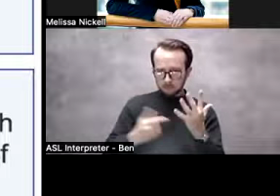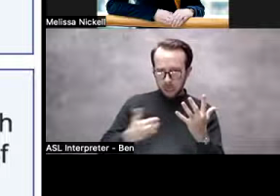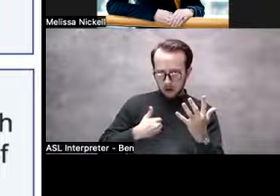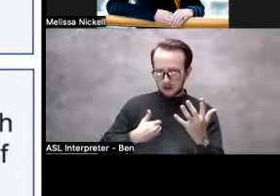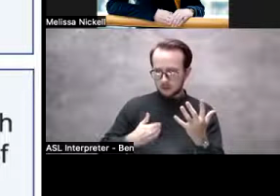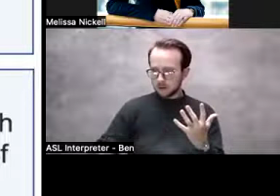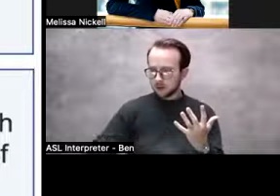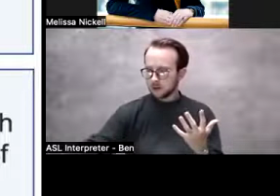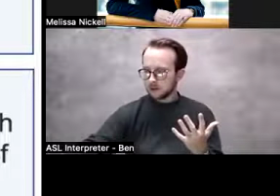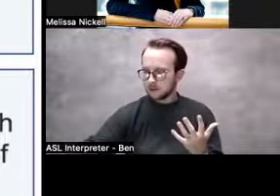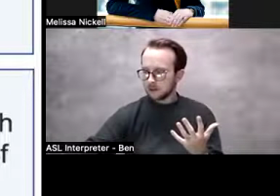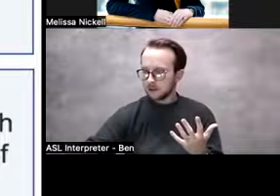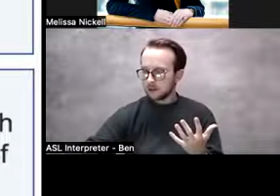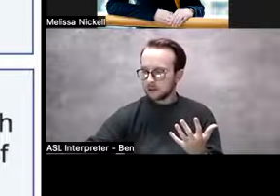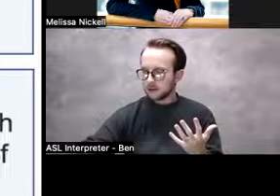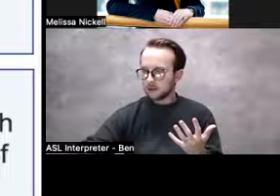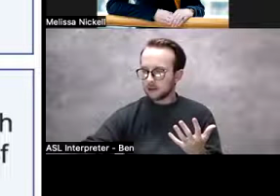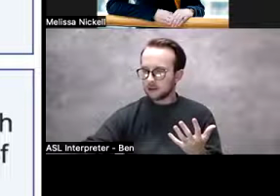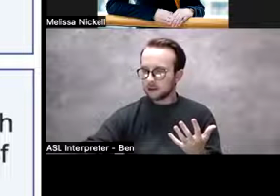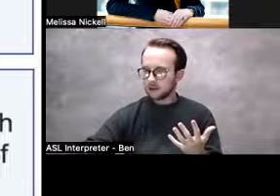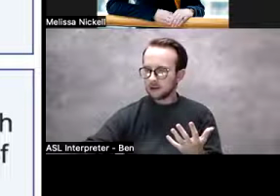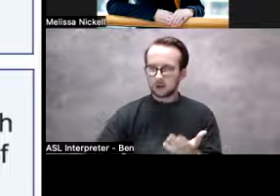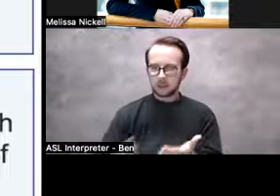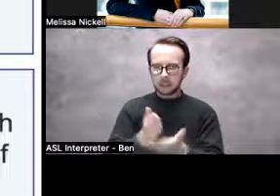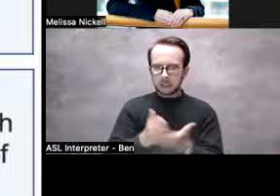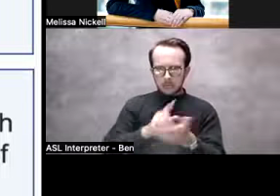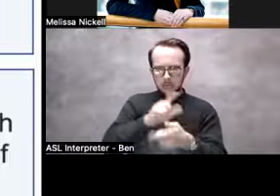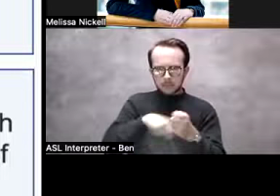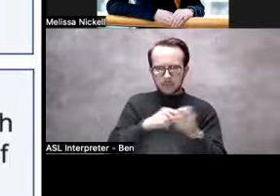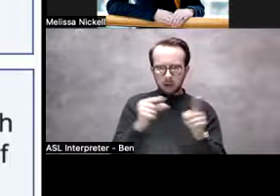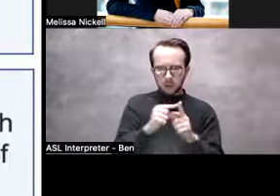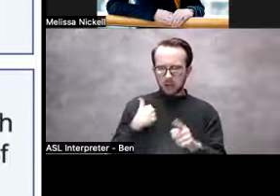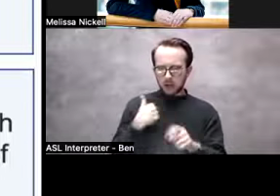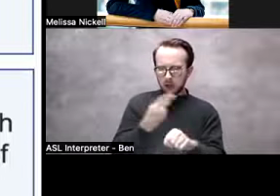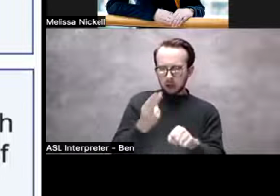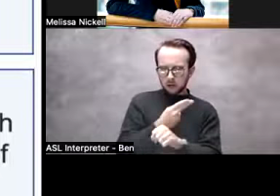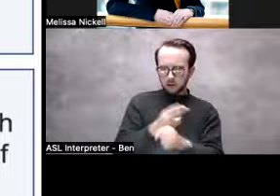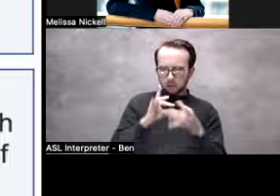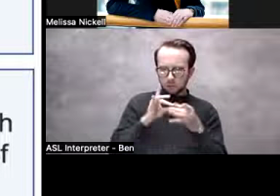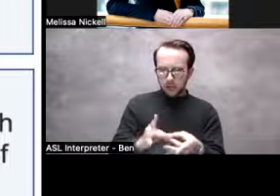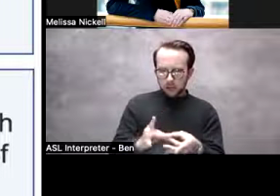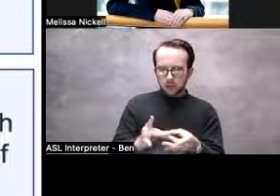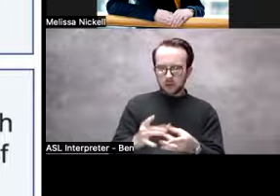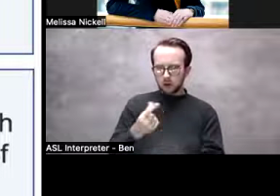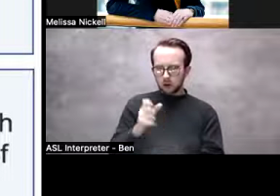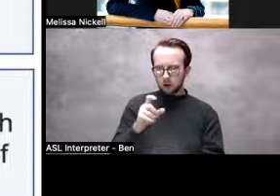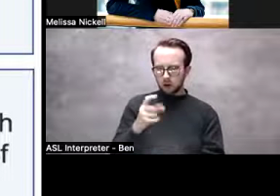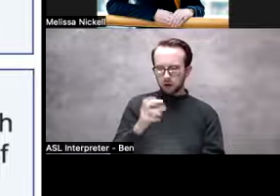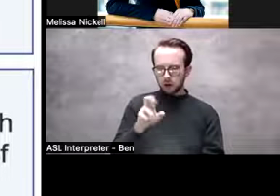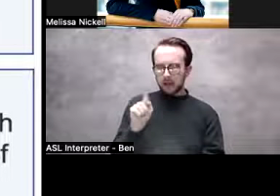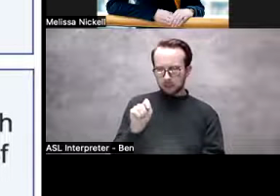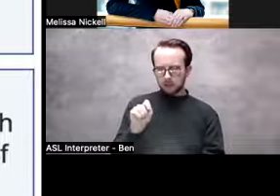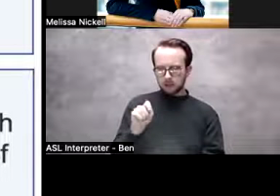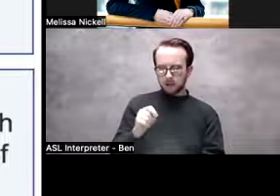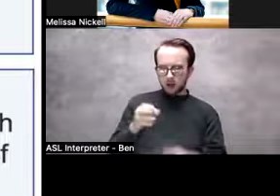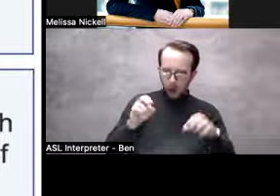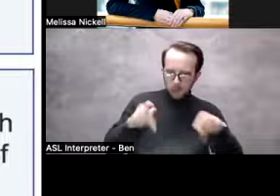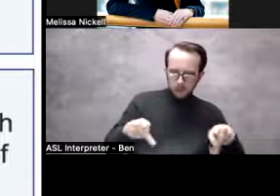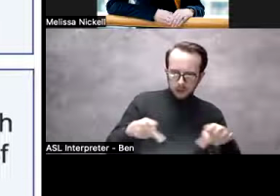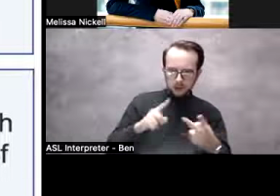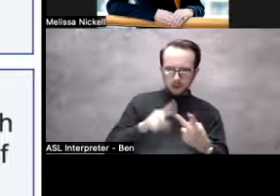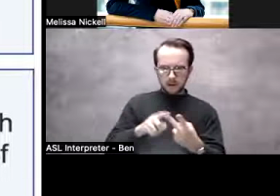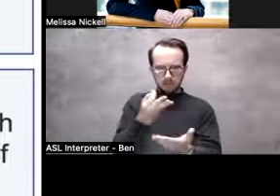there's certain terms that NIH uses regarding the types of grant opportunities and funding mechanisms.